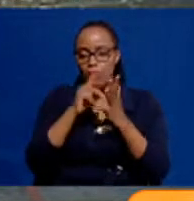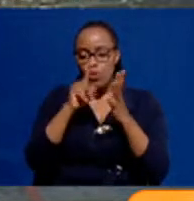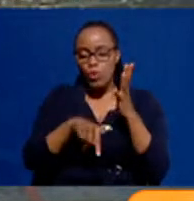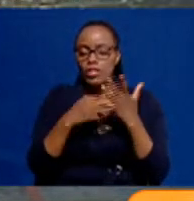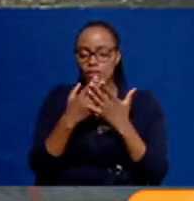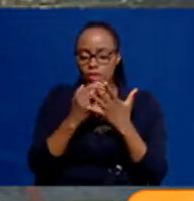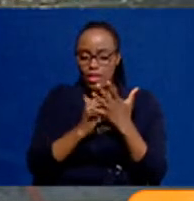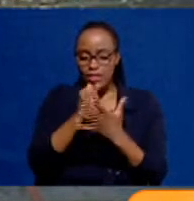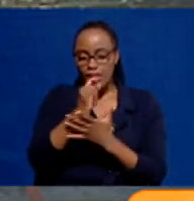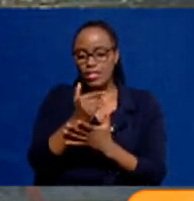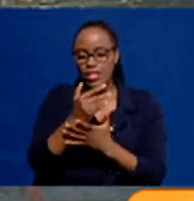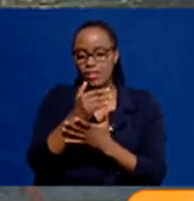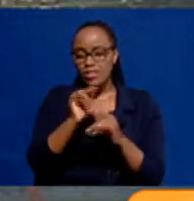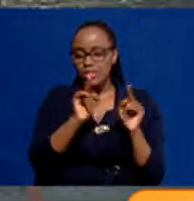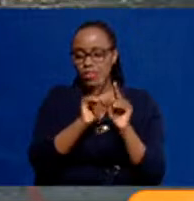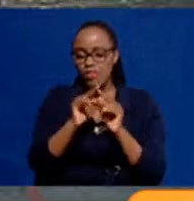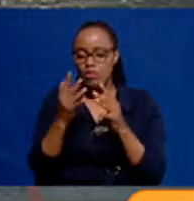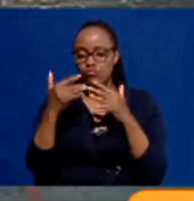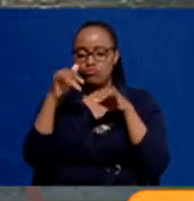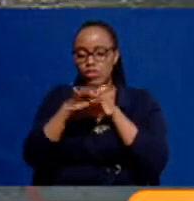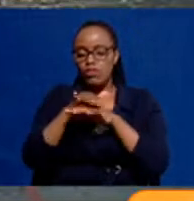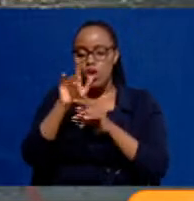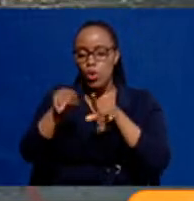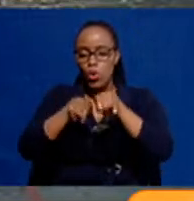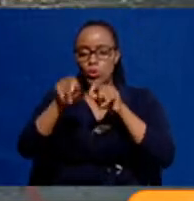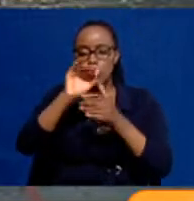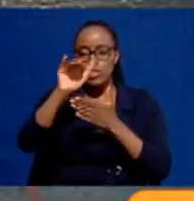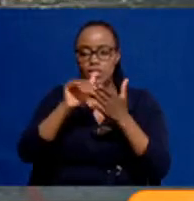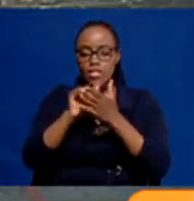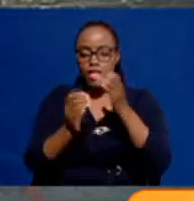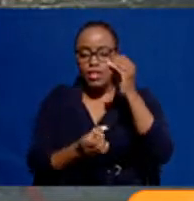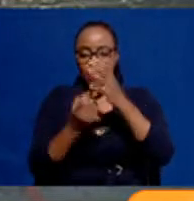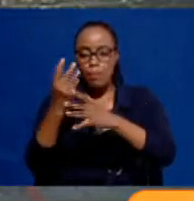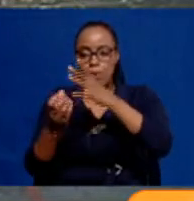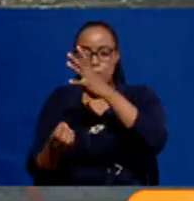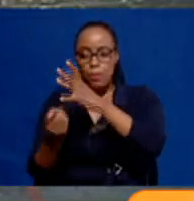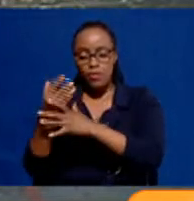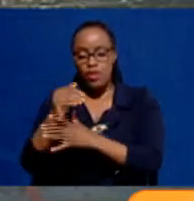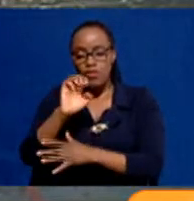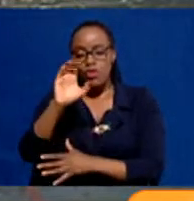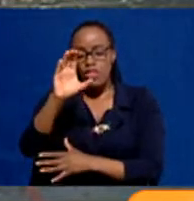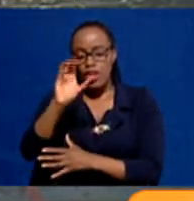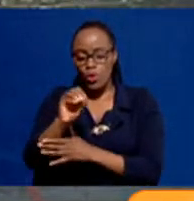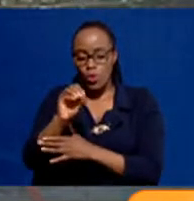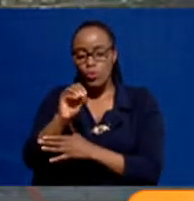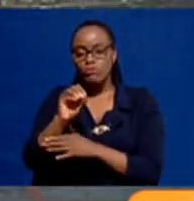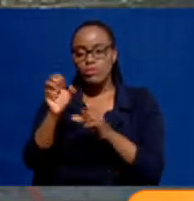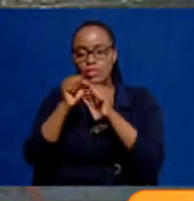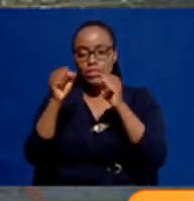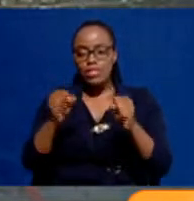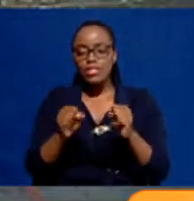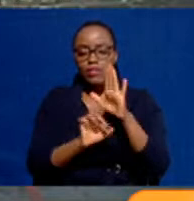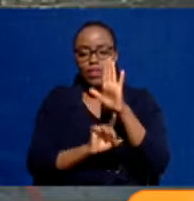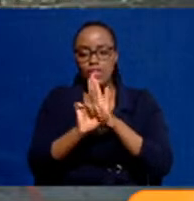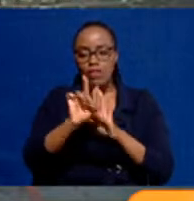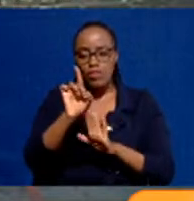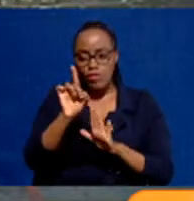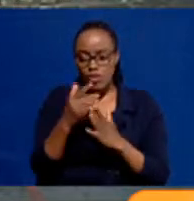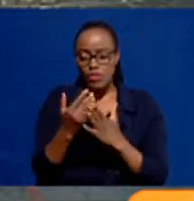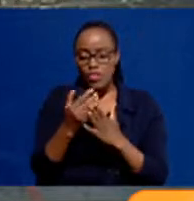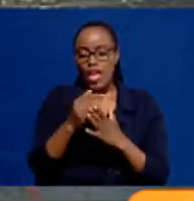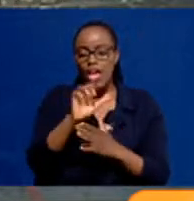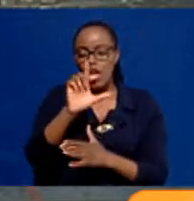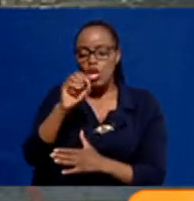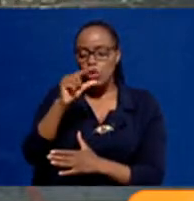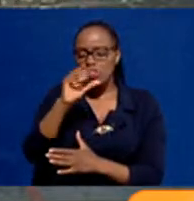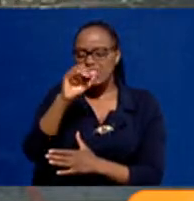intelligent transport system, an integrated control center, establishment of a startup ecosystem at Konza, development of smart logistics